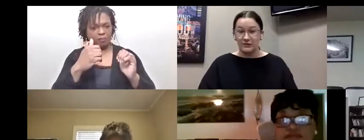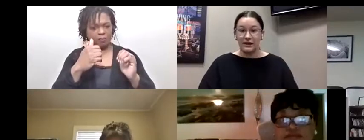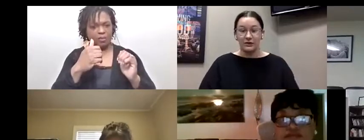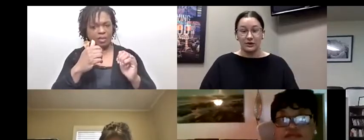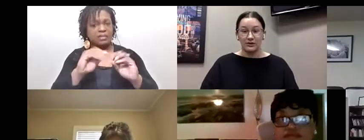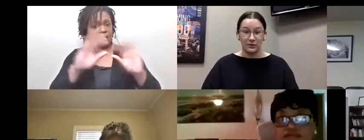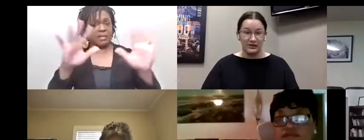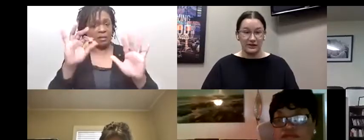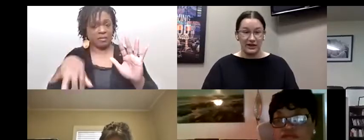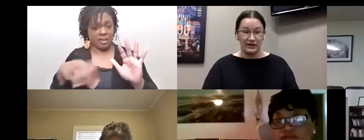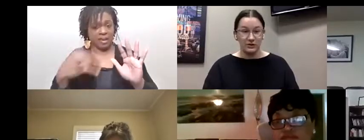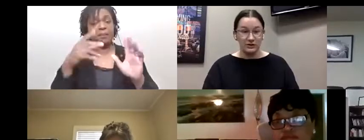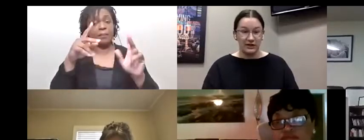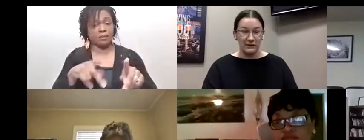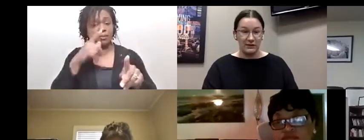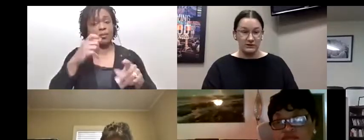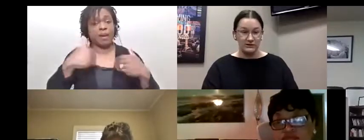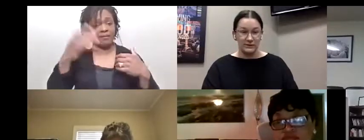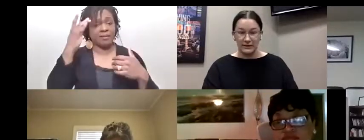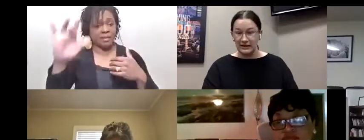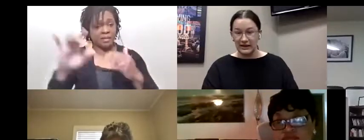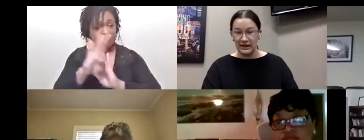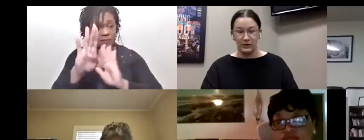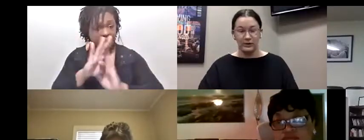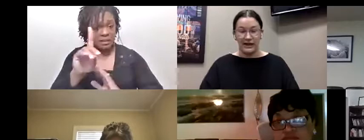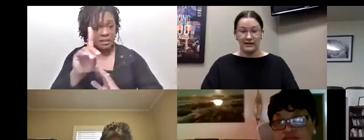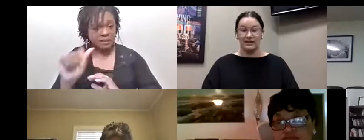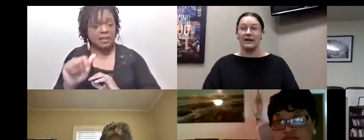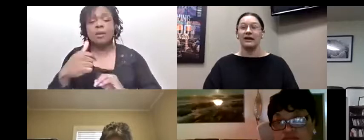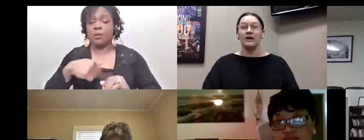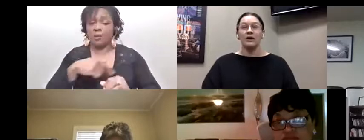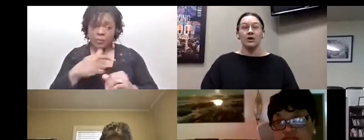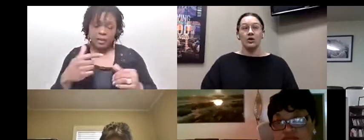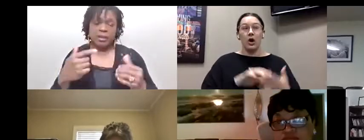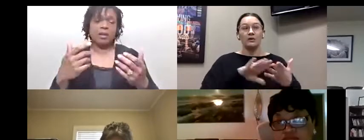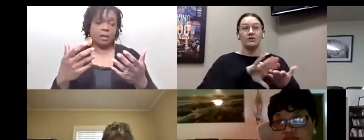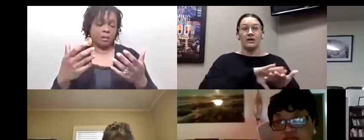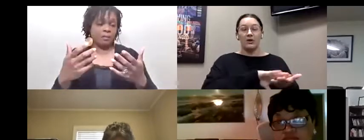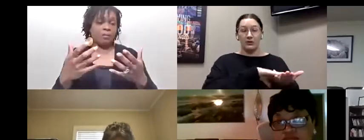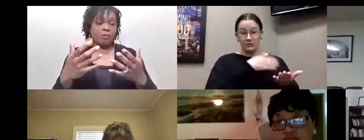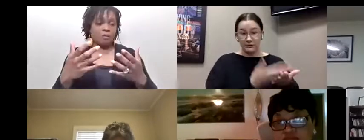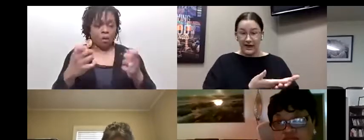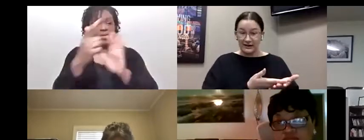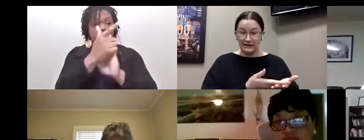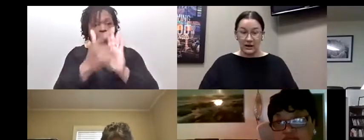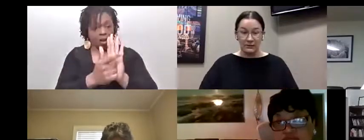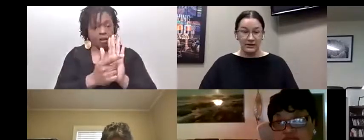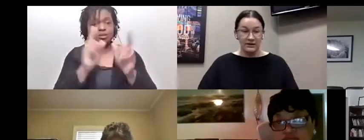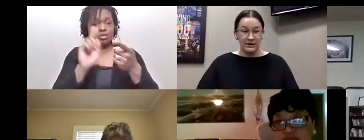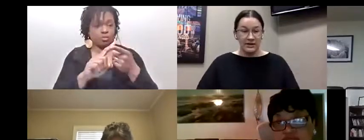of trafficking of a person with an intellectual and developmental disability. And we would like the law to not only